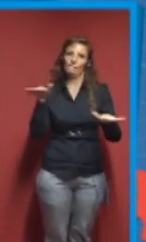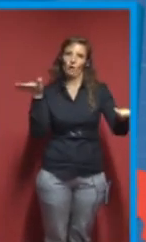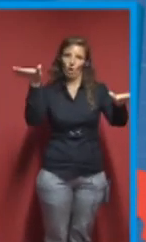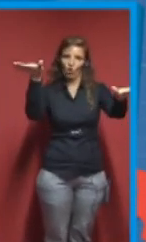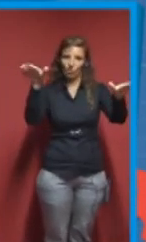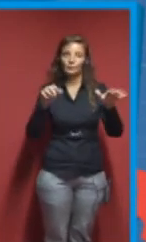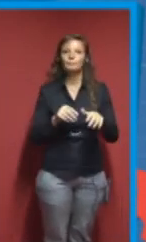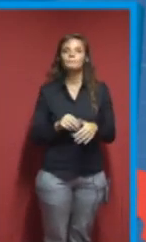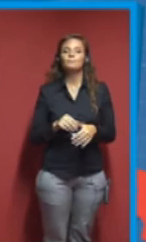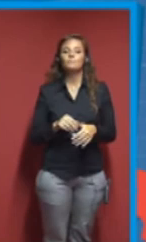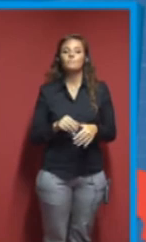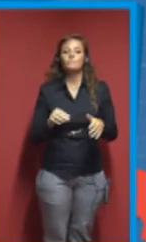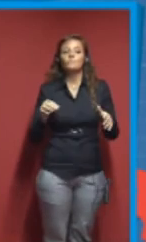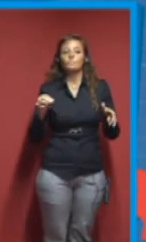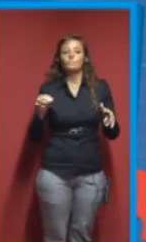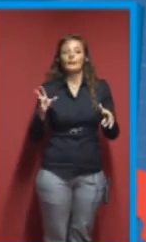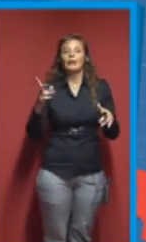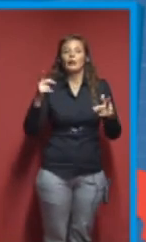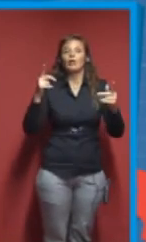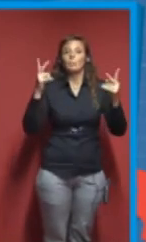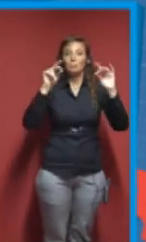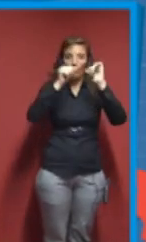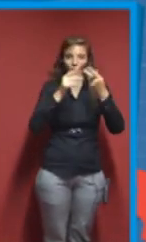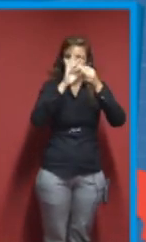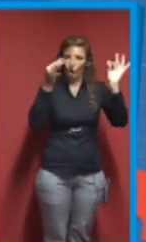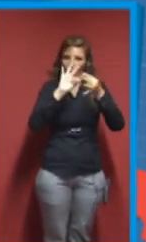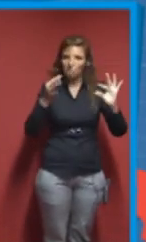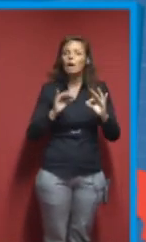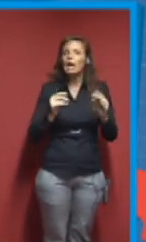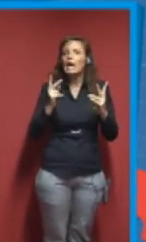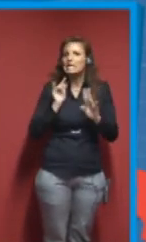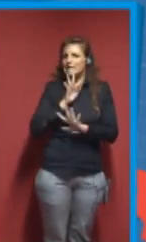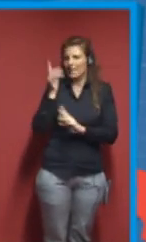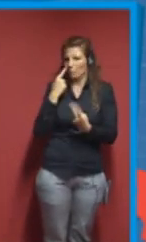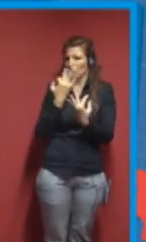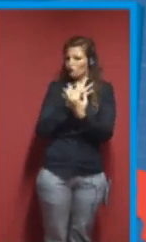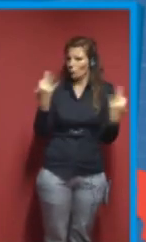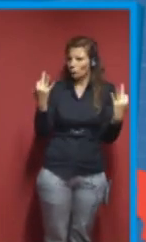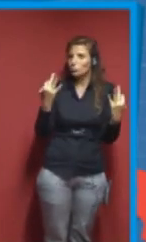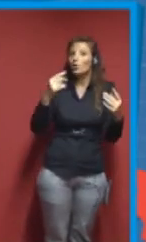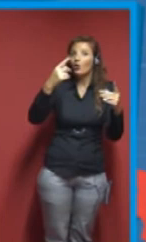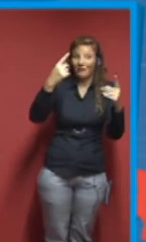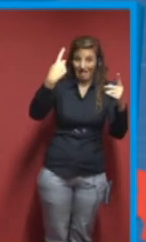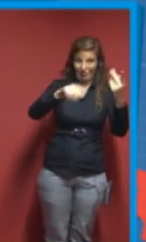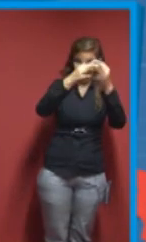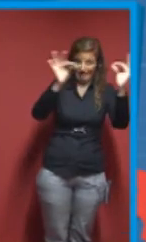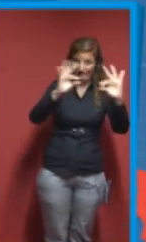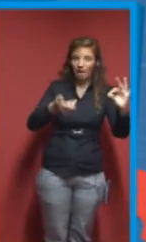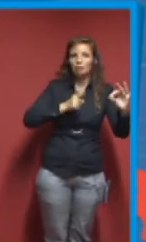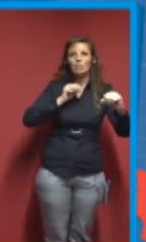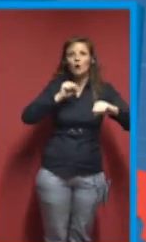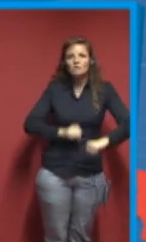if the models were correct, and it appears that they are, that they would allow us to do something which has never been done before, which is controlled flight with